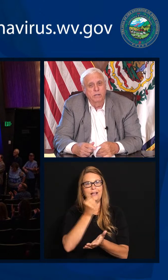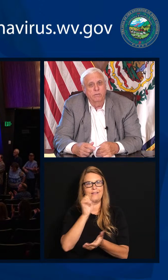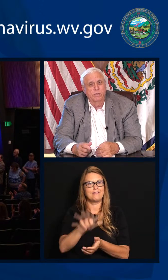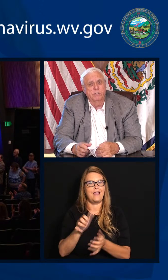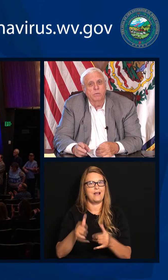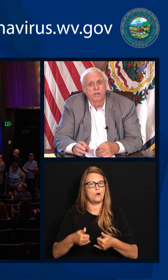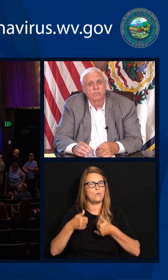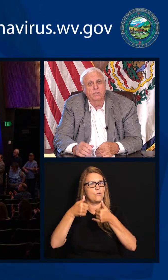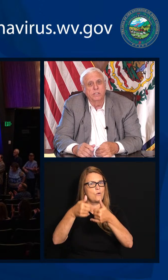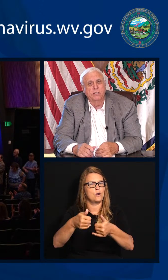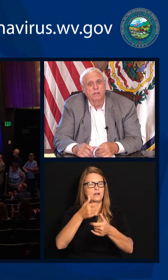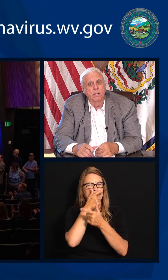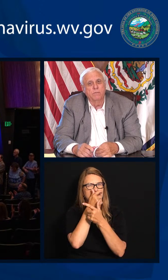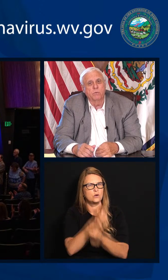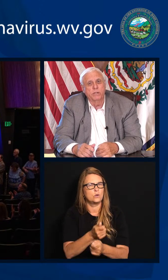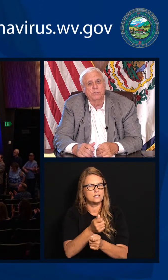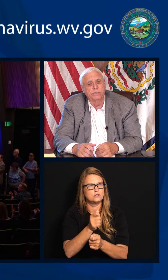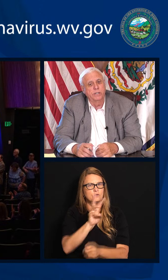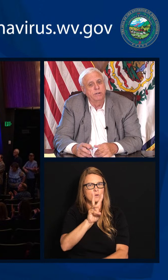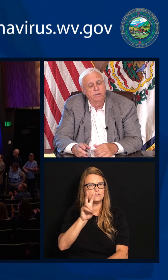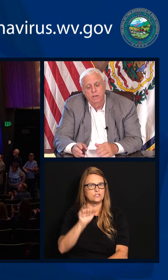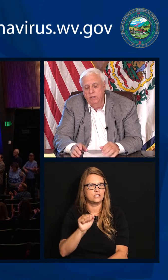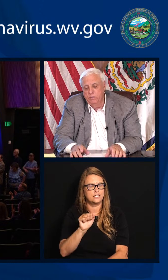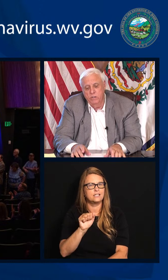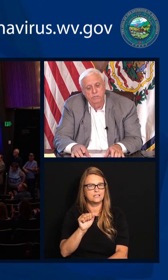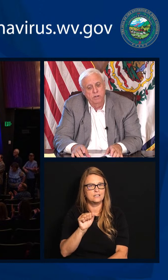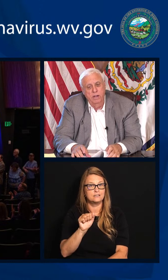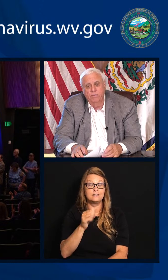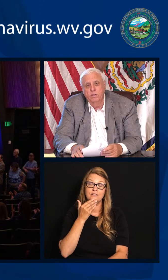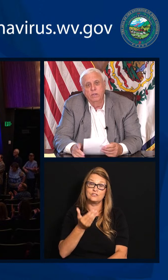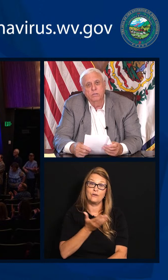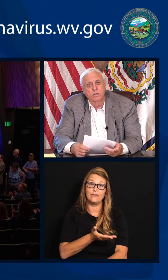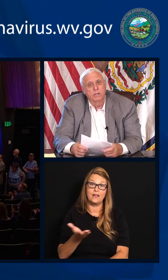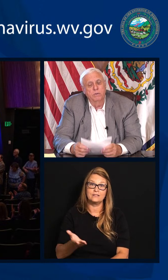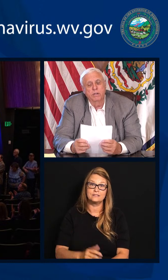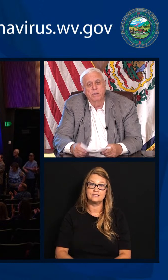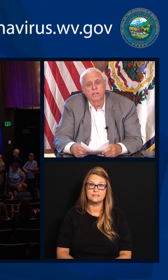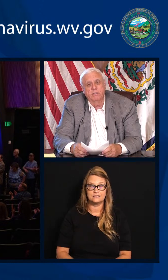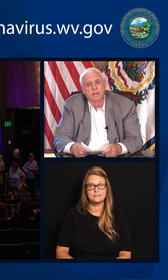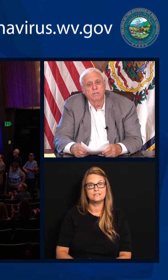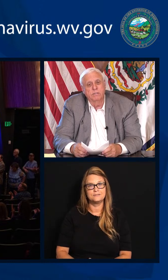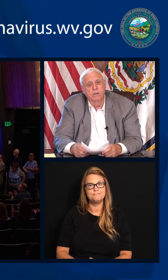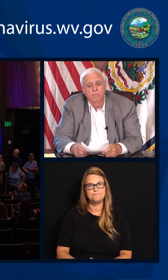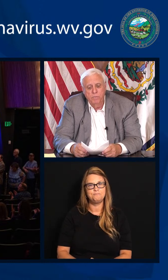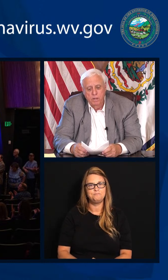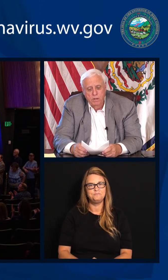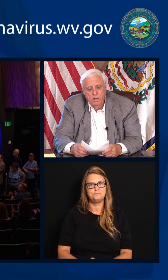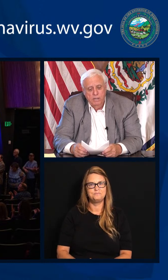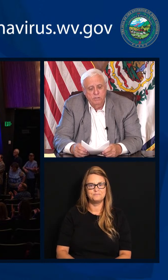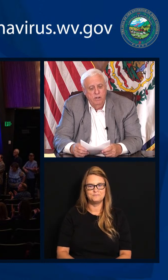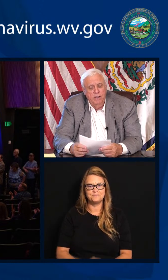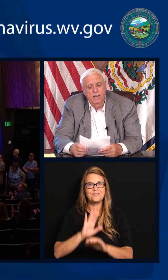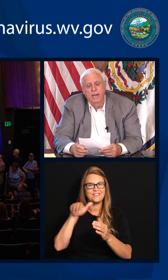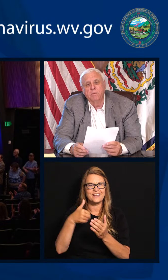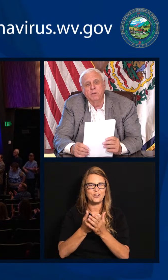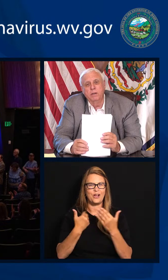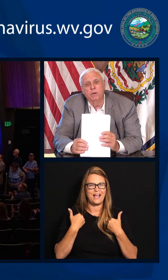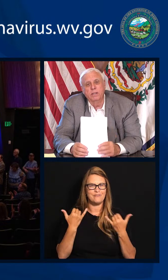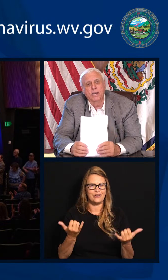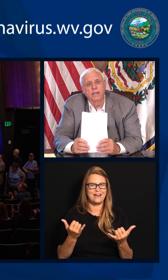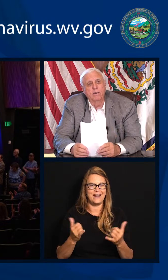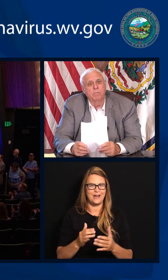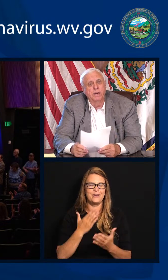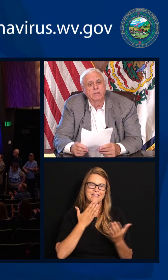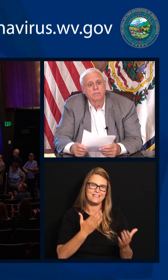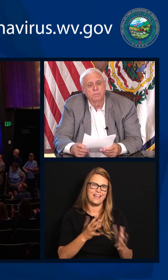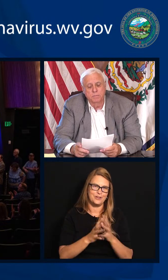real interest in West Virginia and a love for West Virginia. It's good stuff. It's really great stuff. So that's all I got. But anyway,